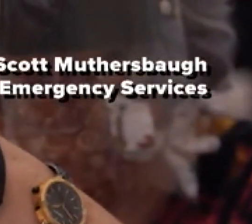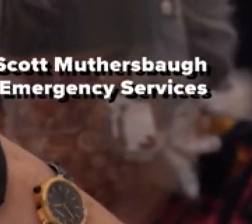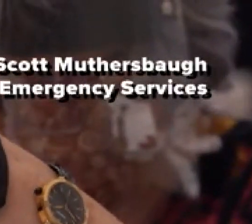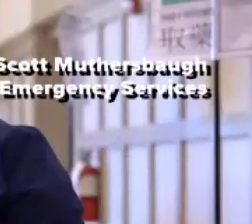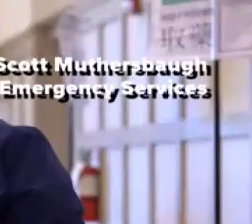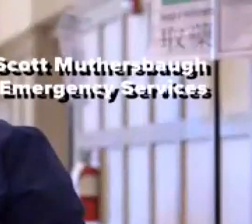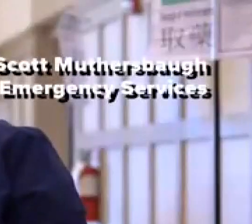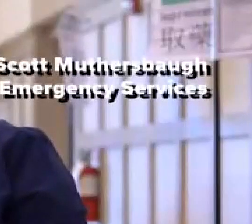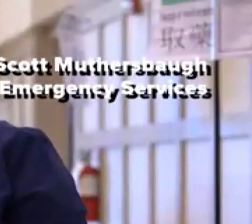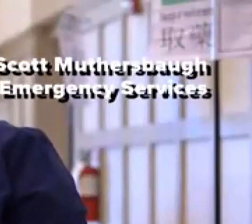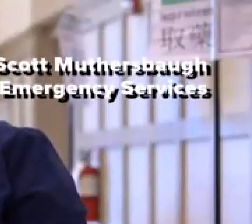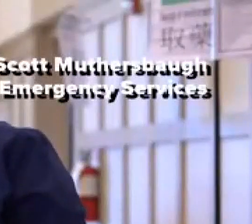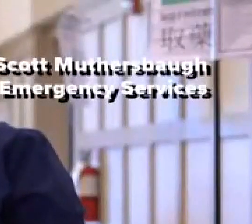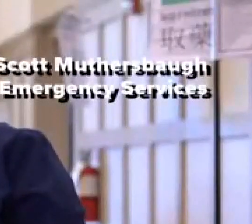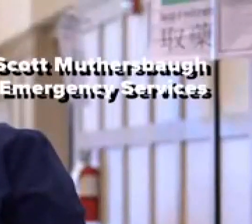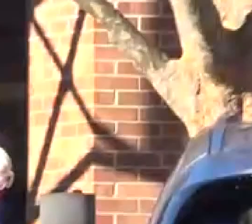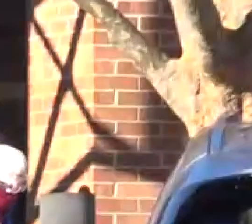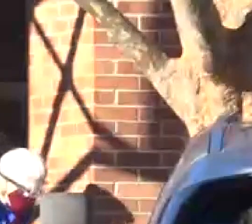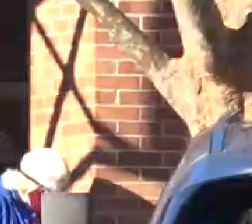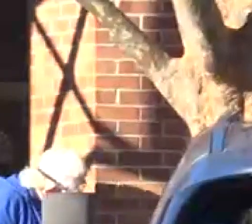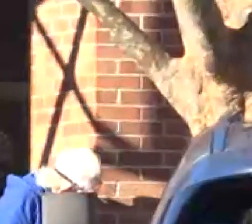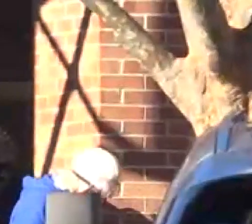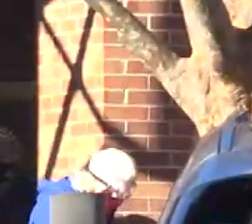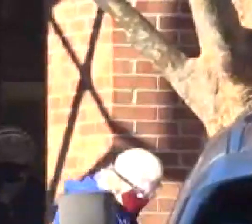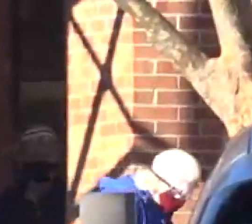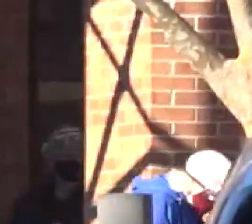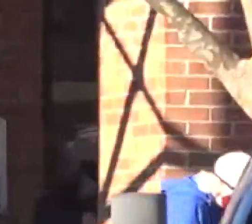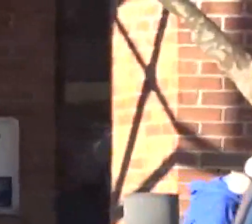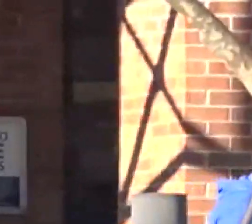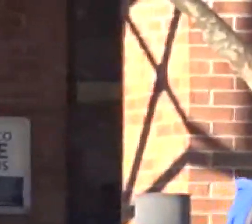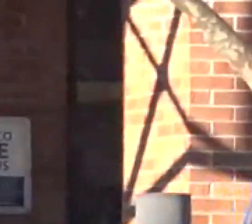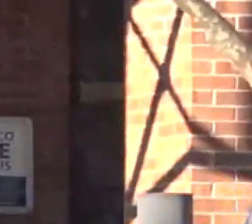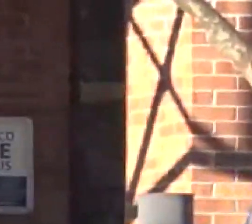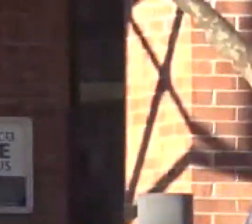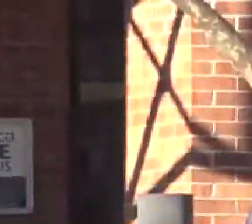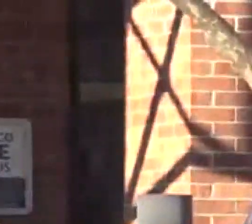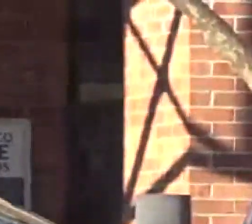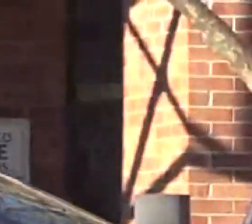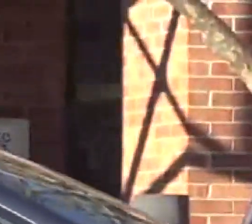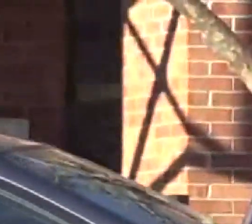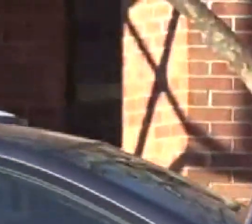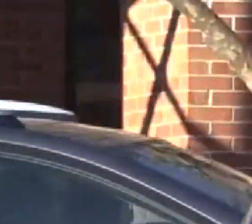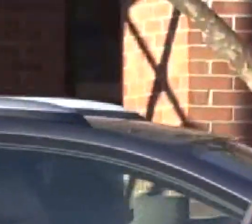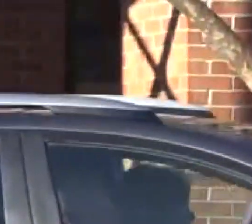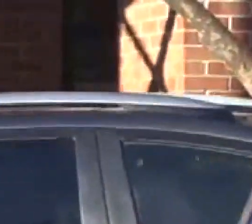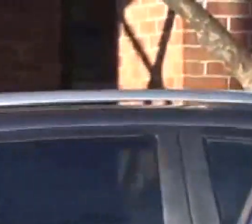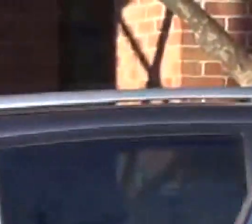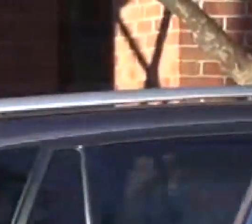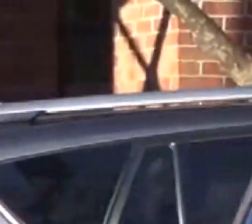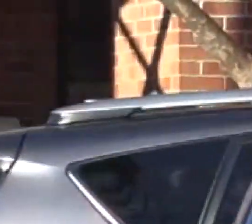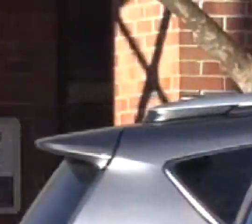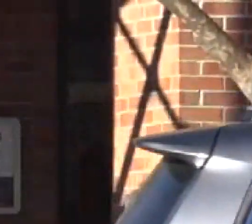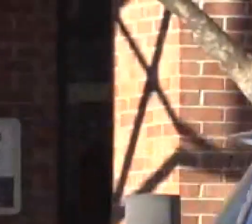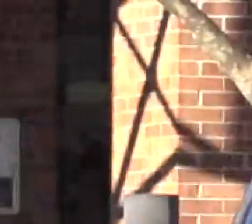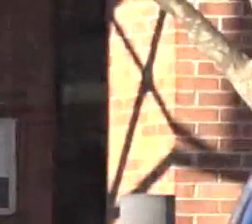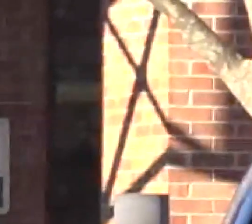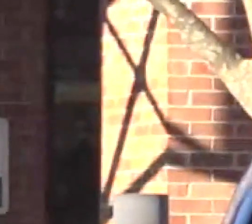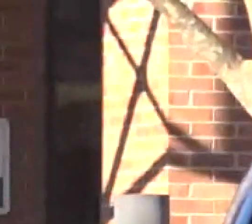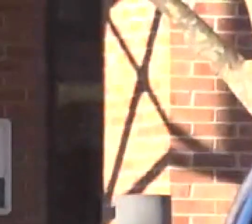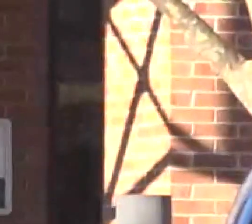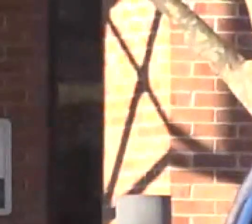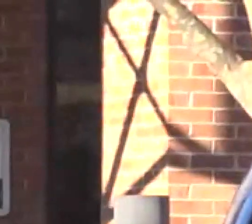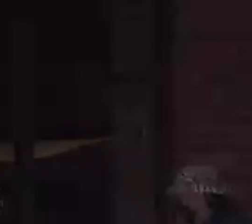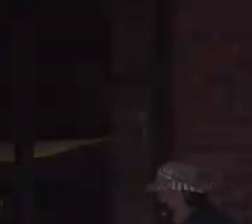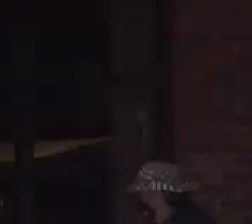marginalized communities, the North Carolina Department of Transportation is giving $2.5 million in relief funds to local